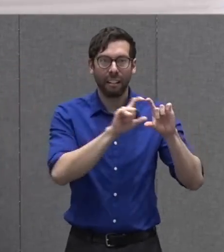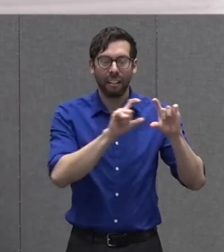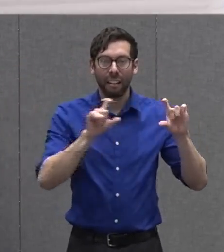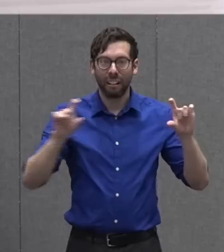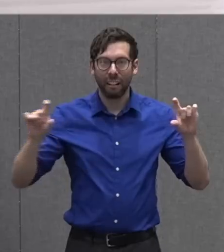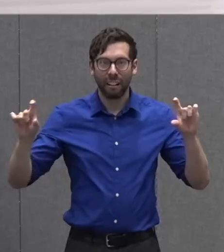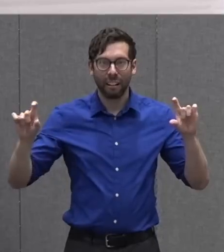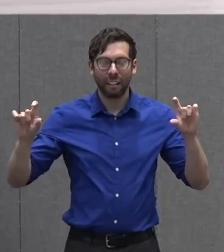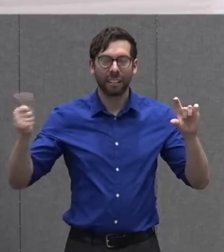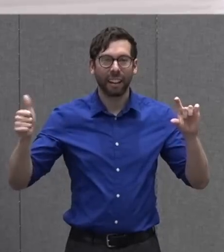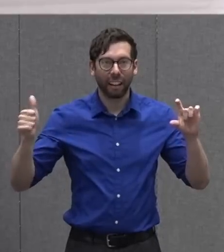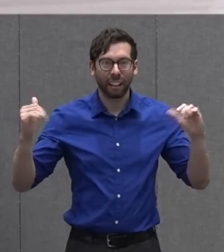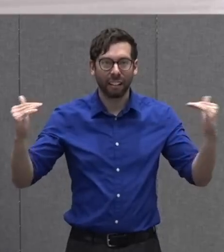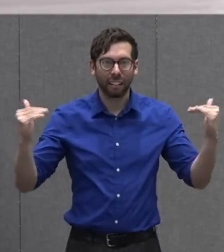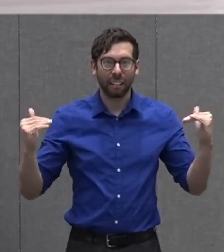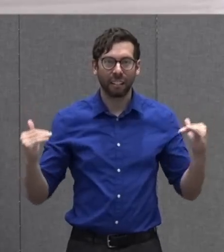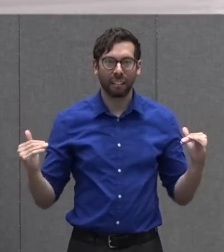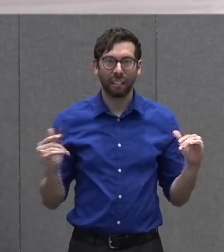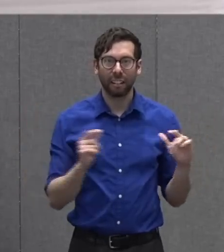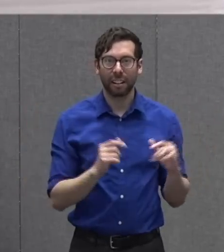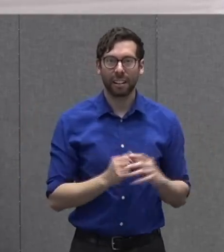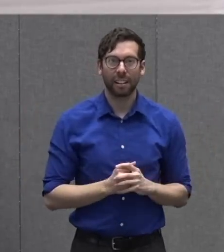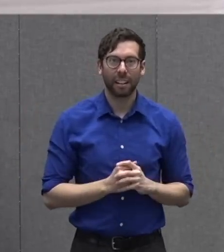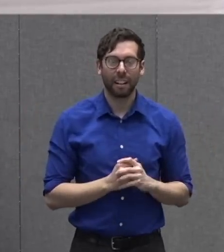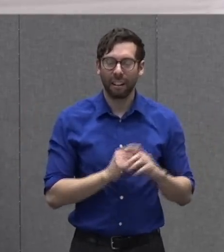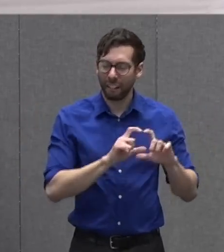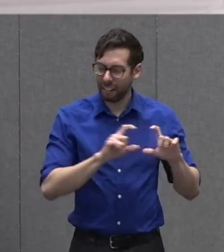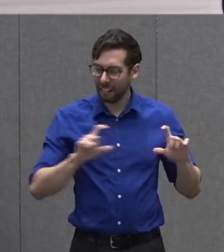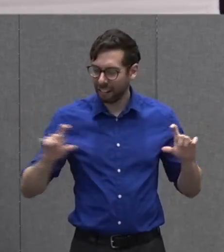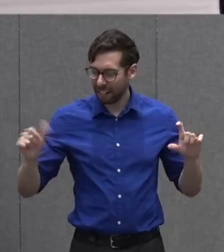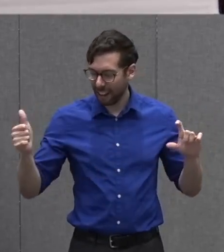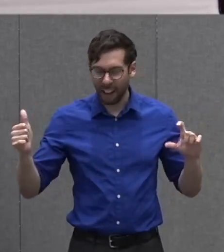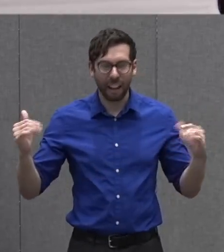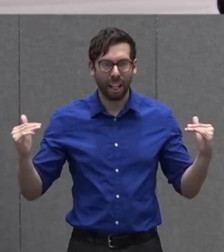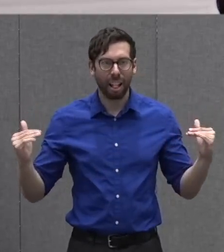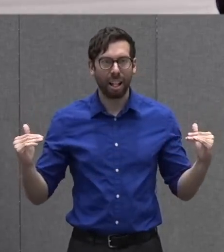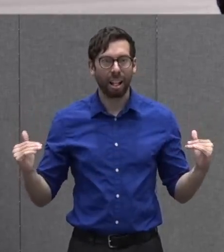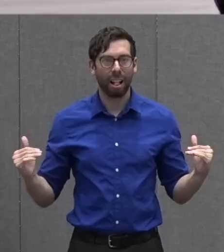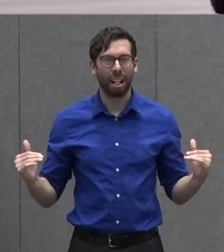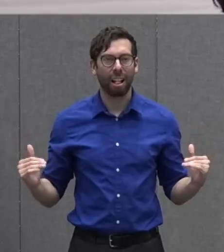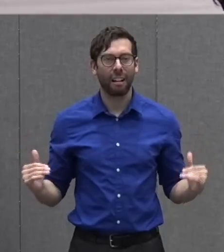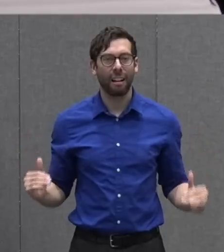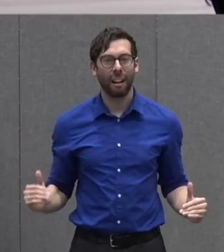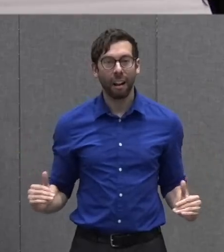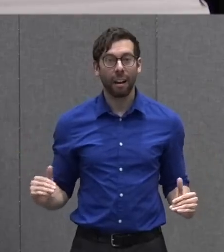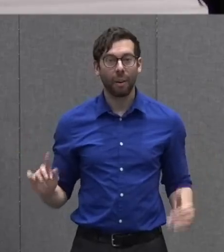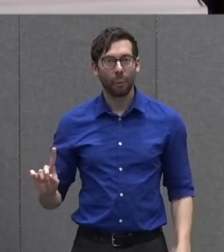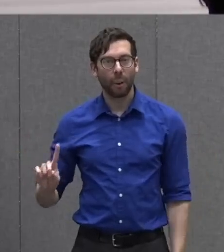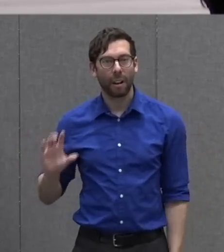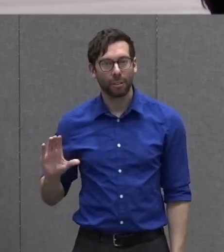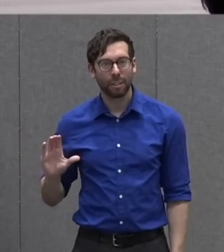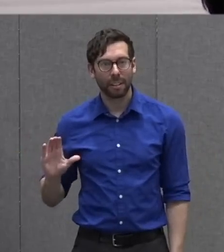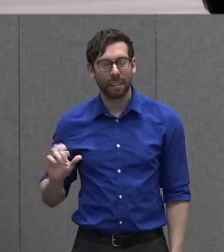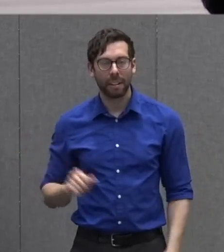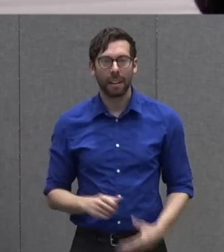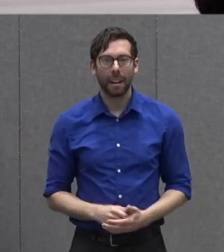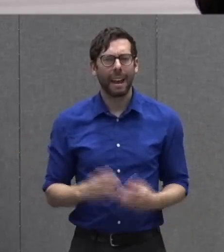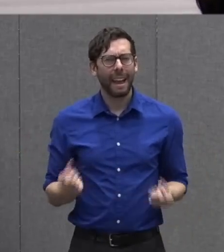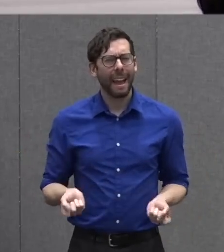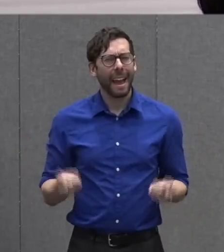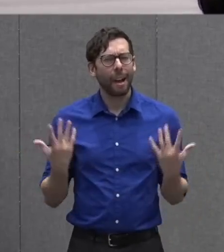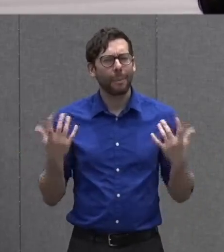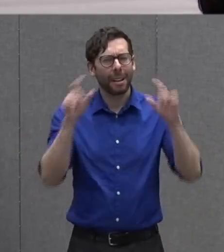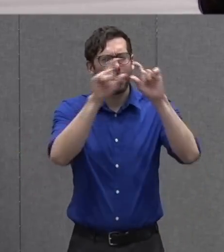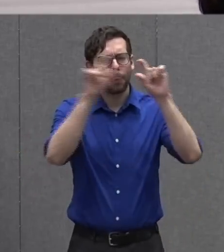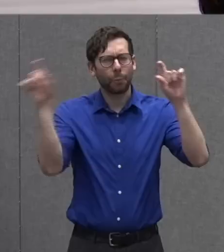more ants marching, all the way to get to 100. How many rows are there to get to